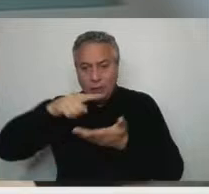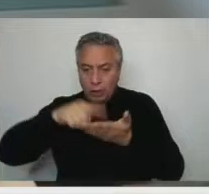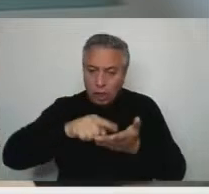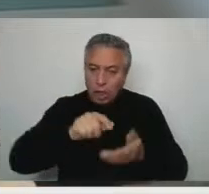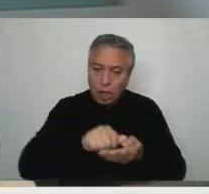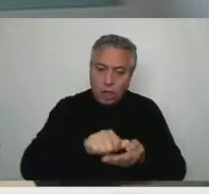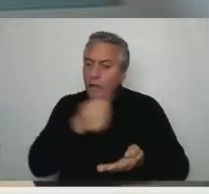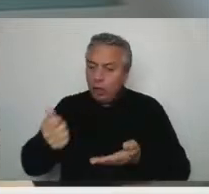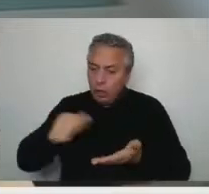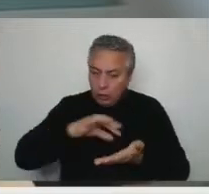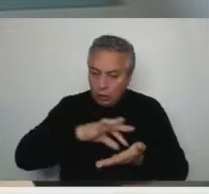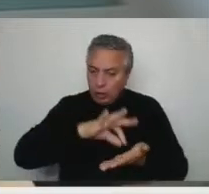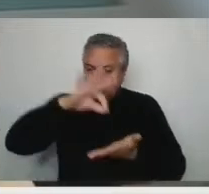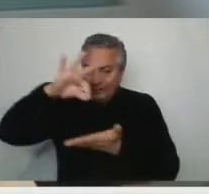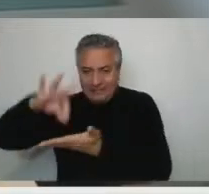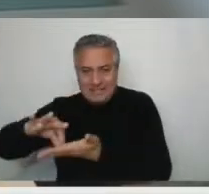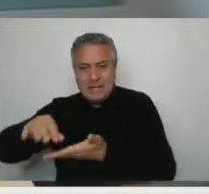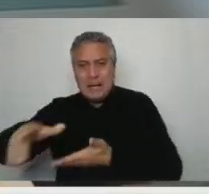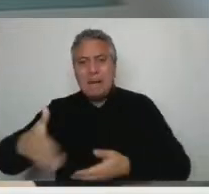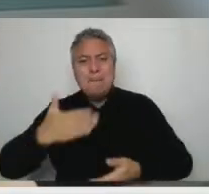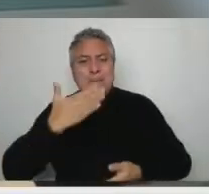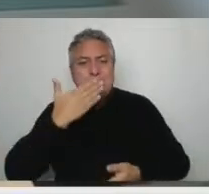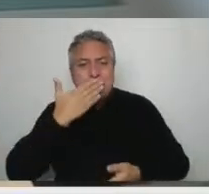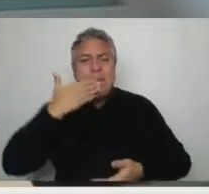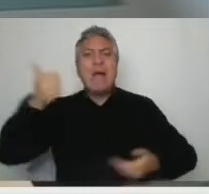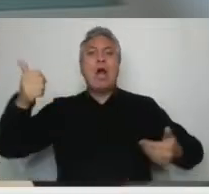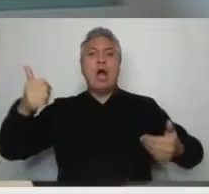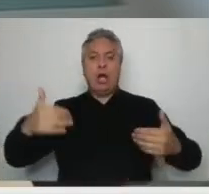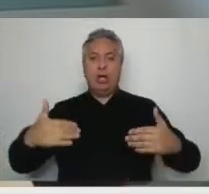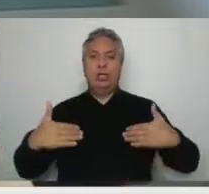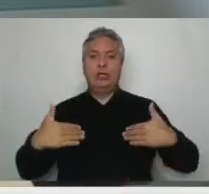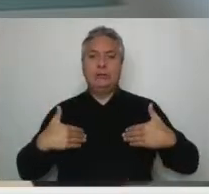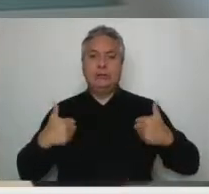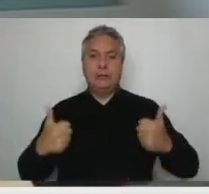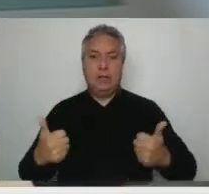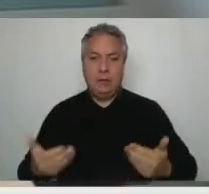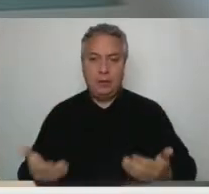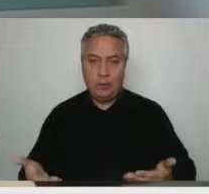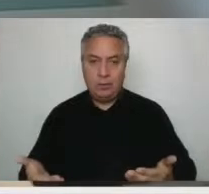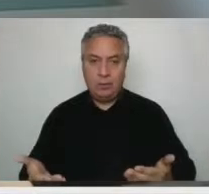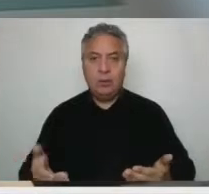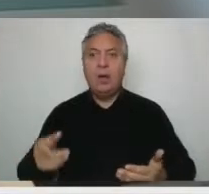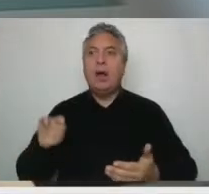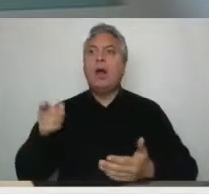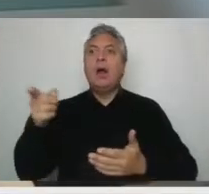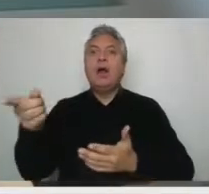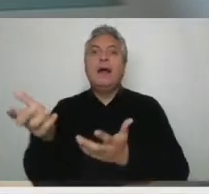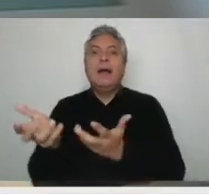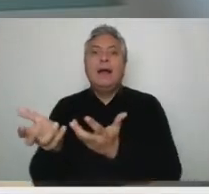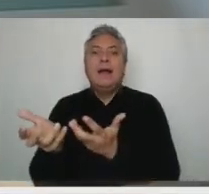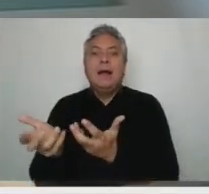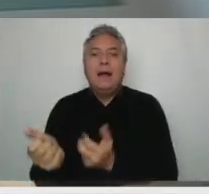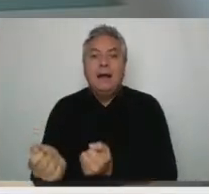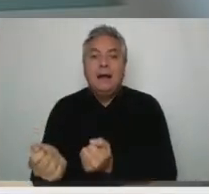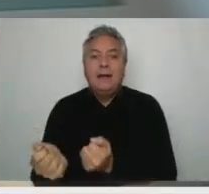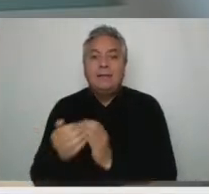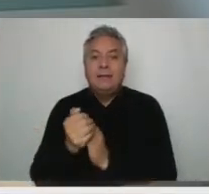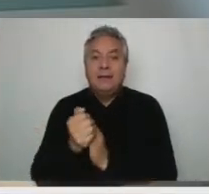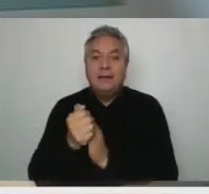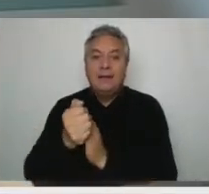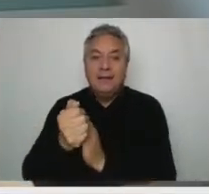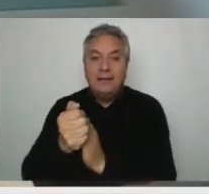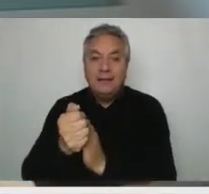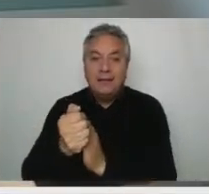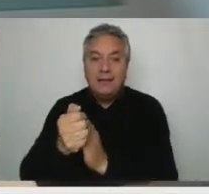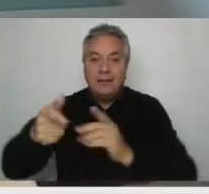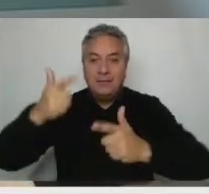political leaders of cities are not saying, you've cut our budget, there's nothing we can do. What they're